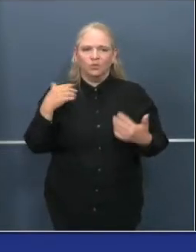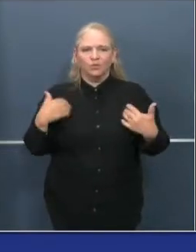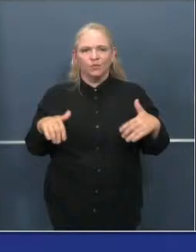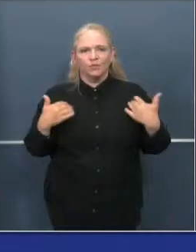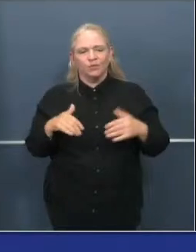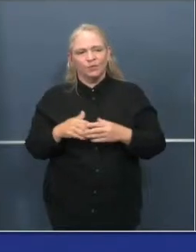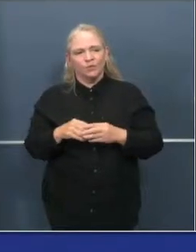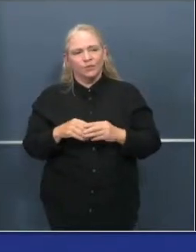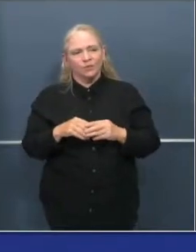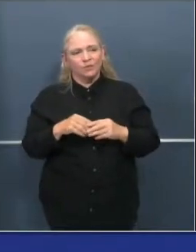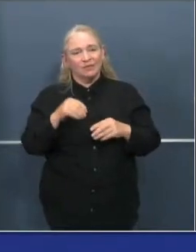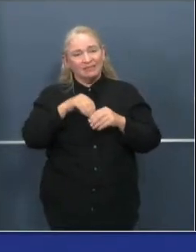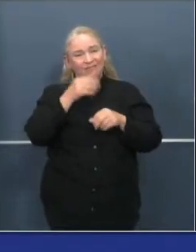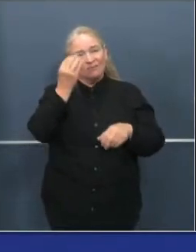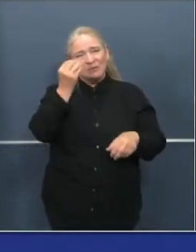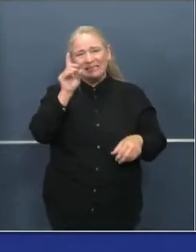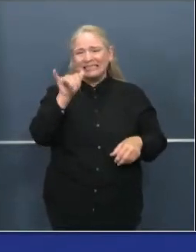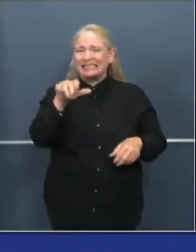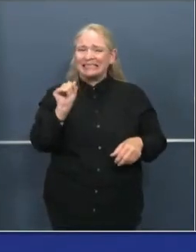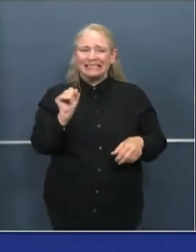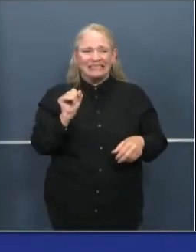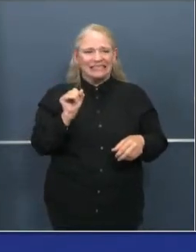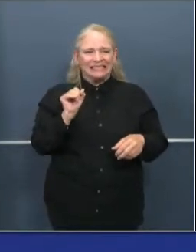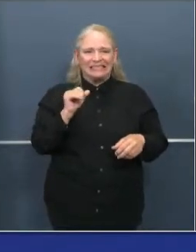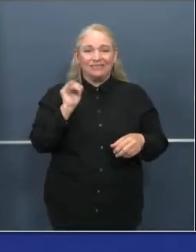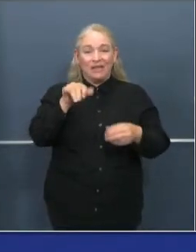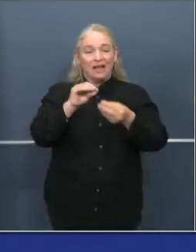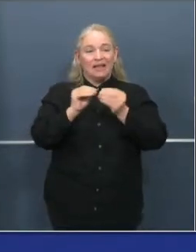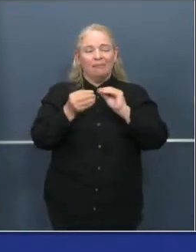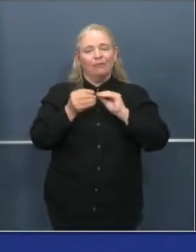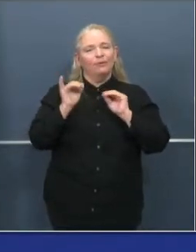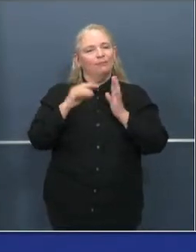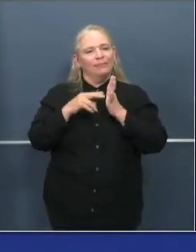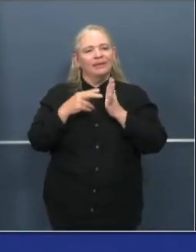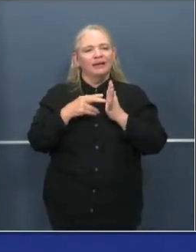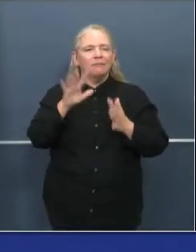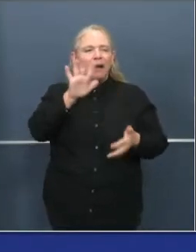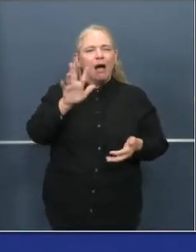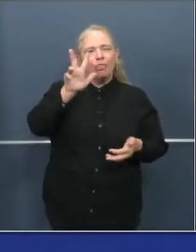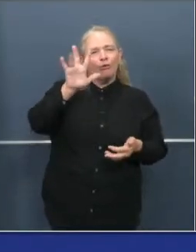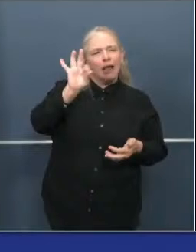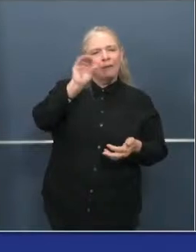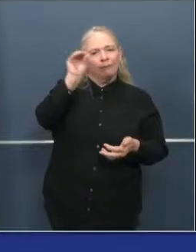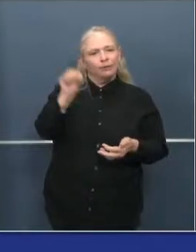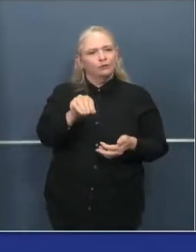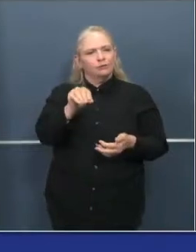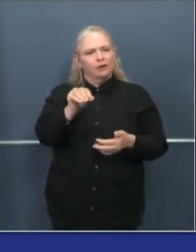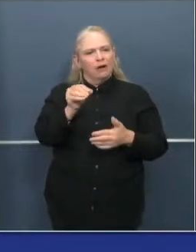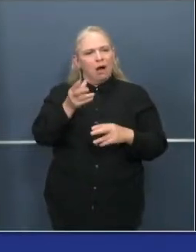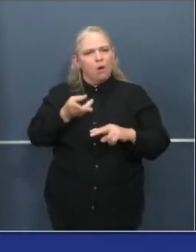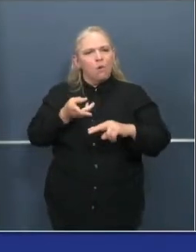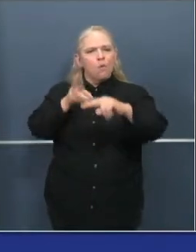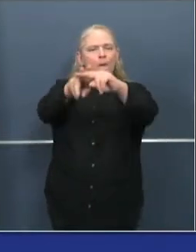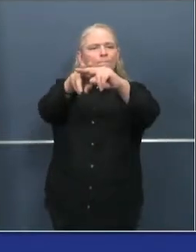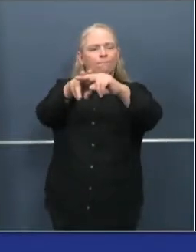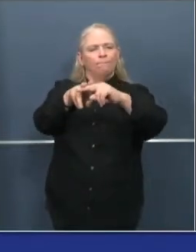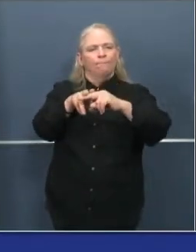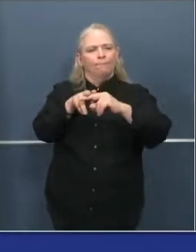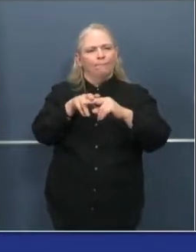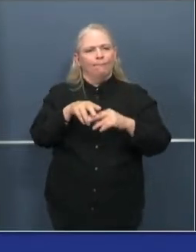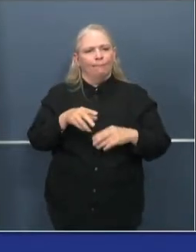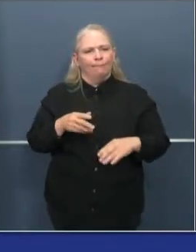growth in that positivity rate over the last 14 days. Not surprisingly, as always, we share with